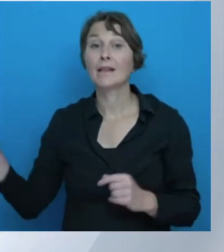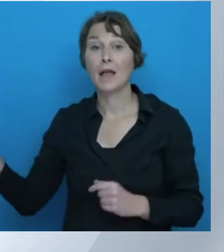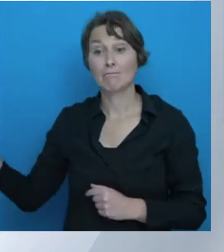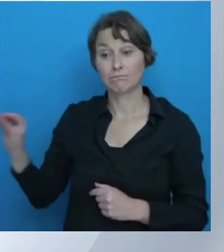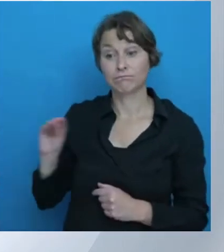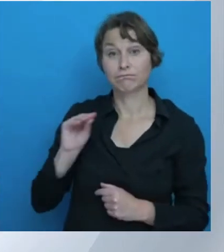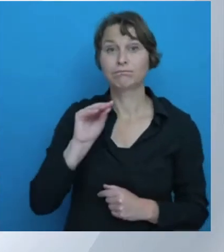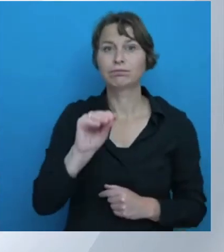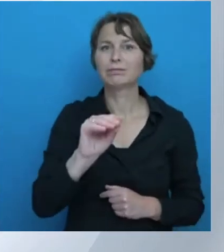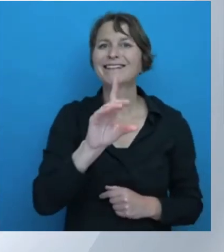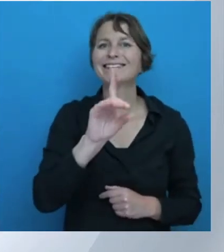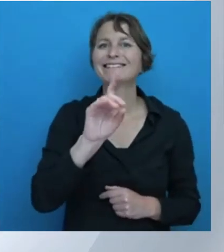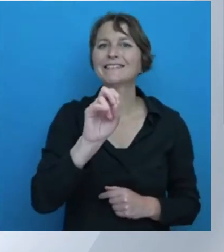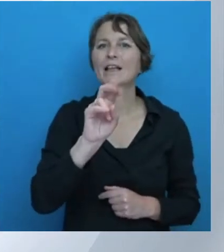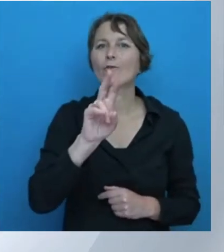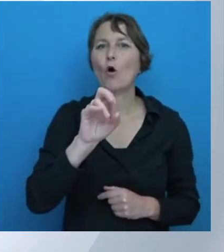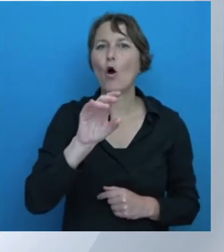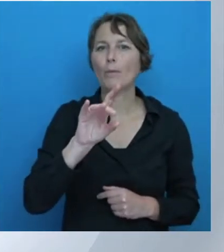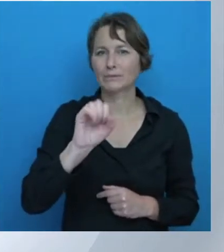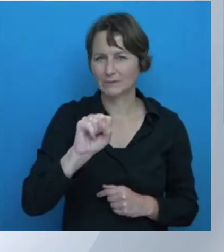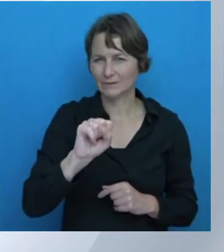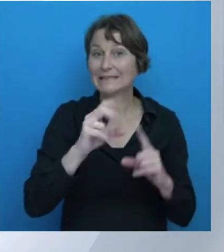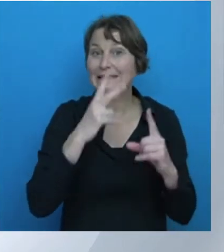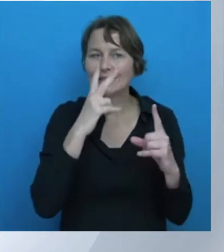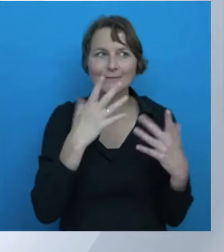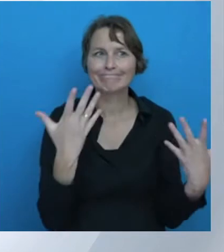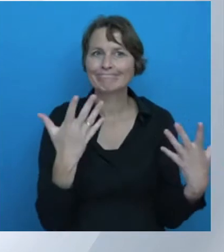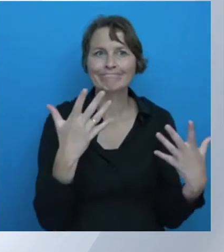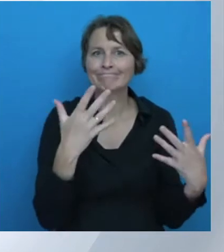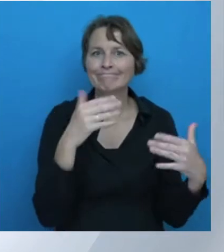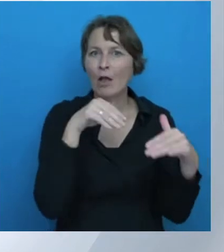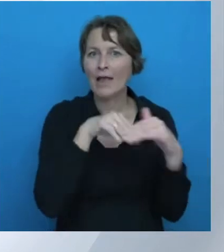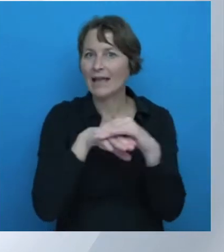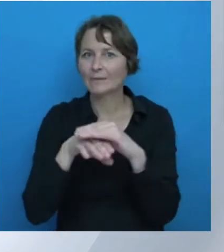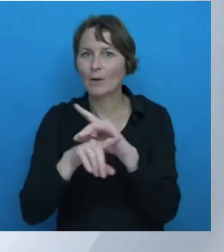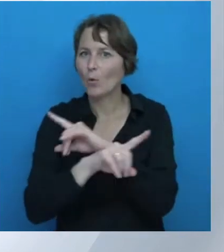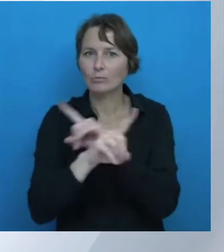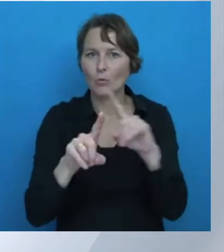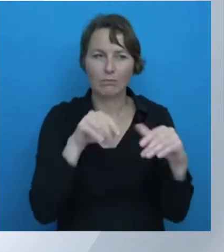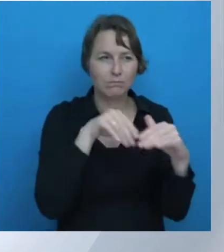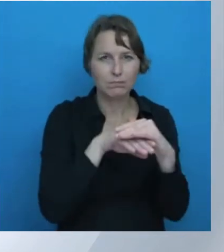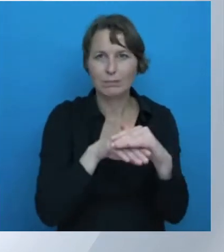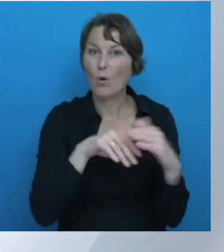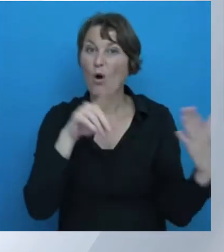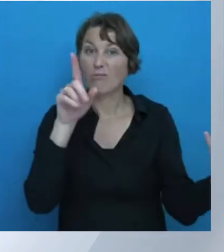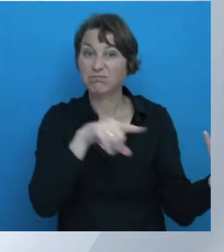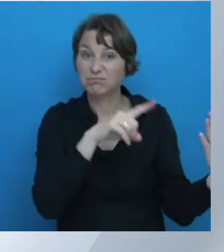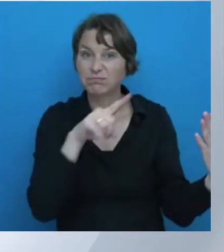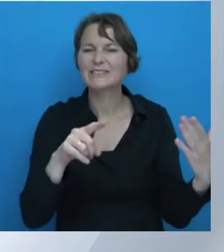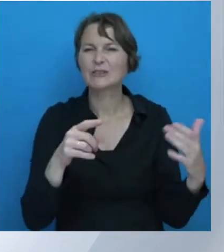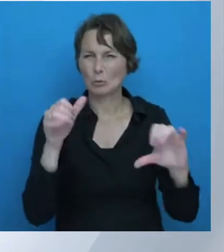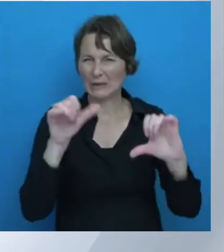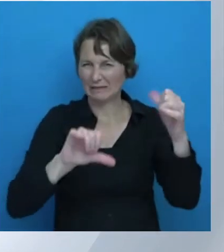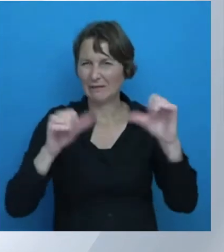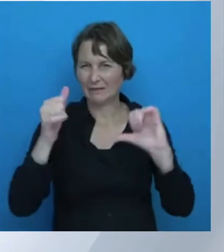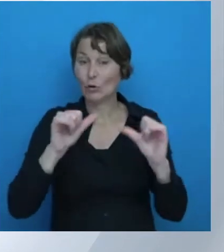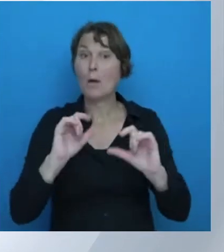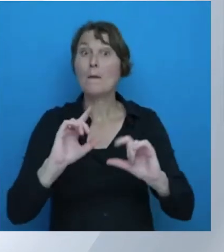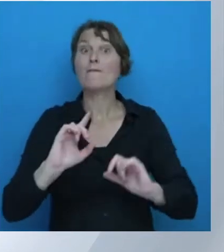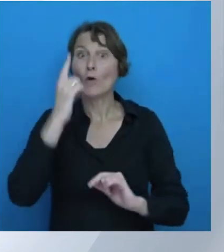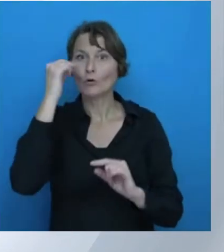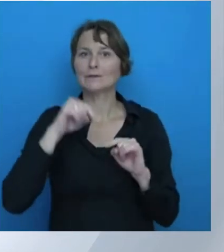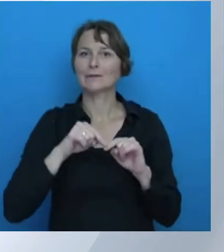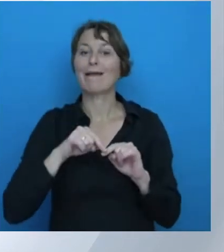agile mechanism what your pass and fails in the beginning of your DevOps journey. You can create